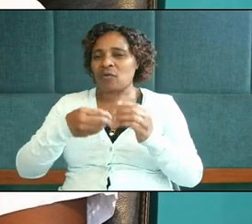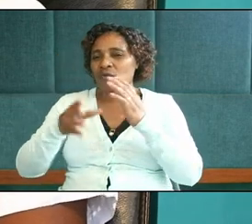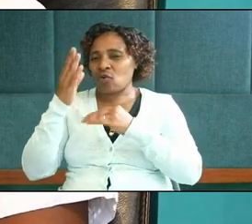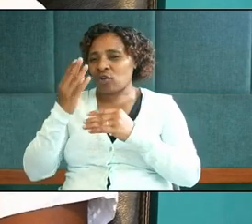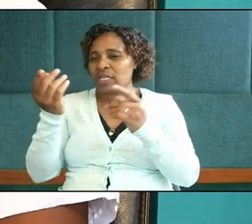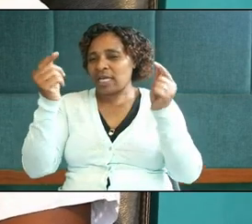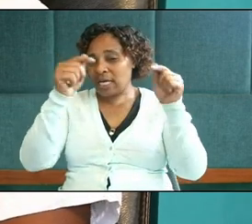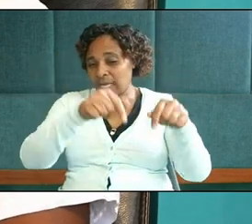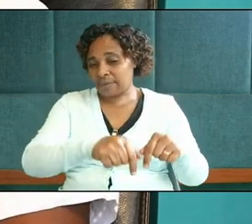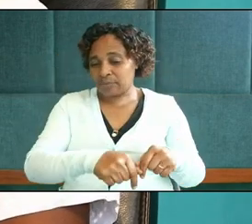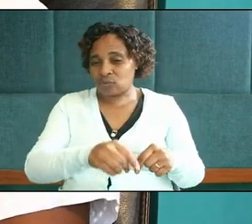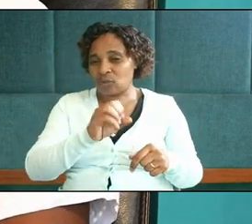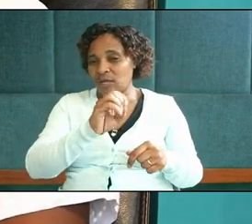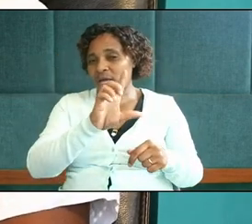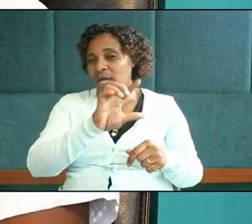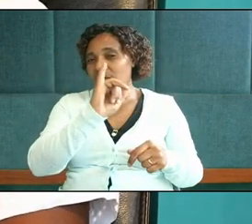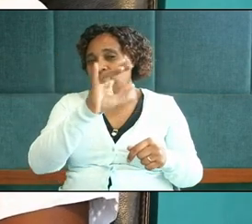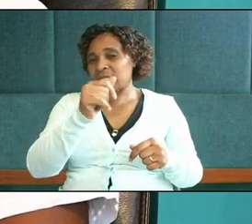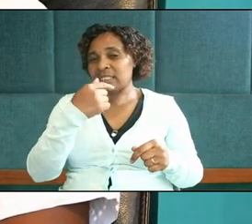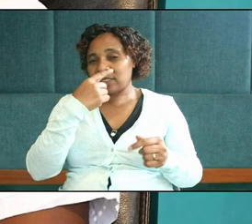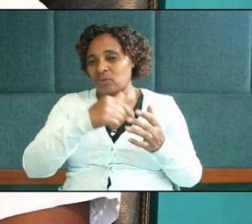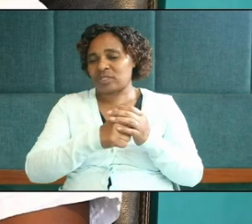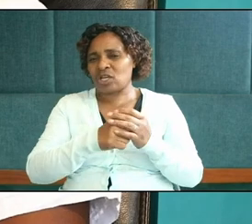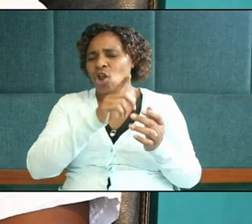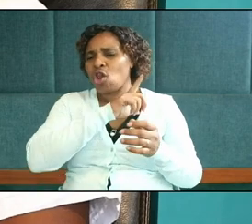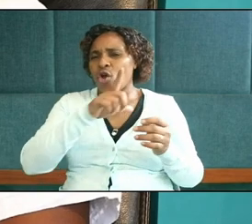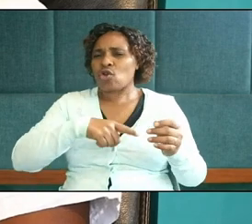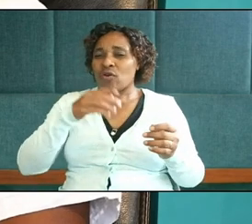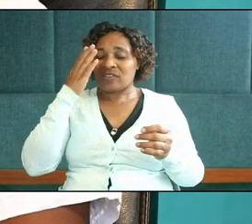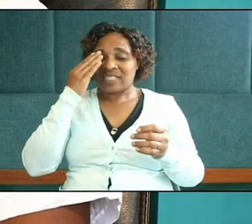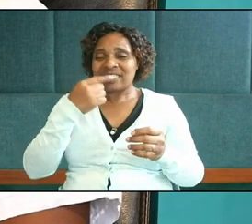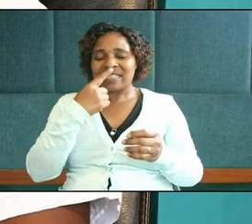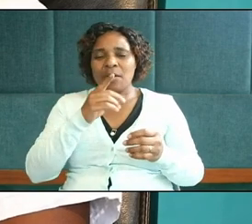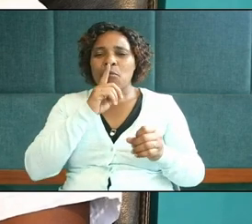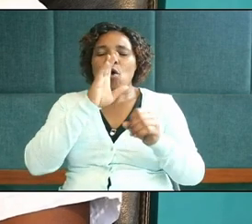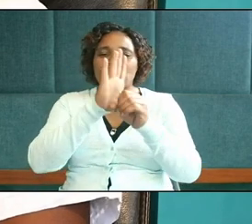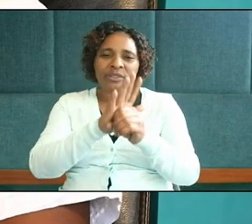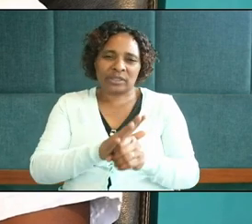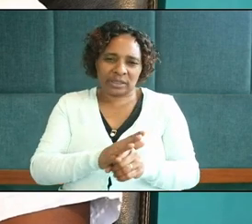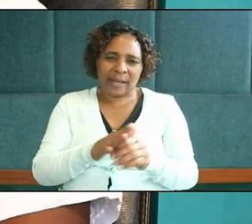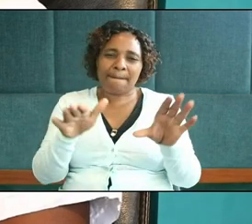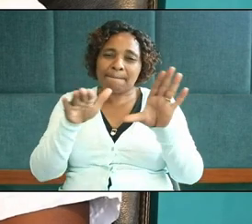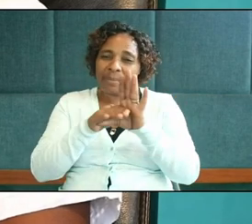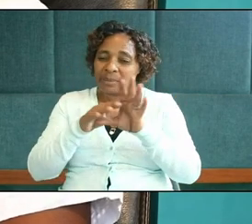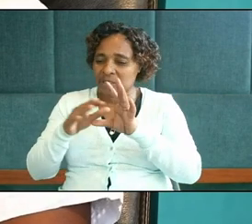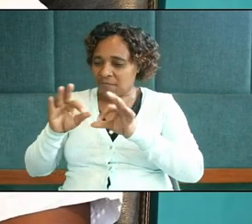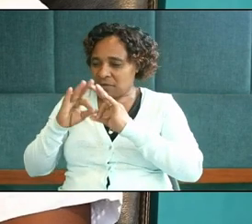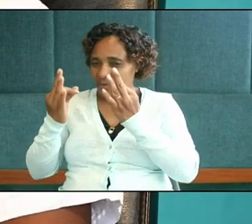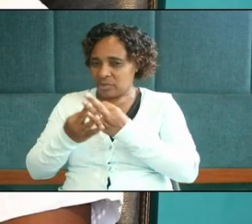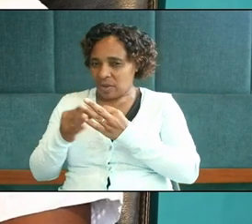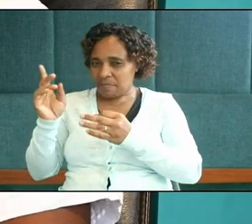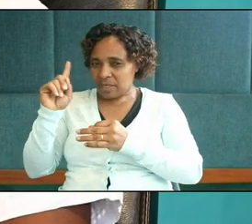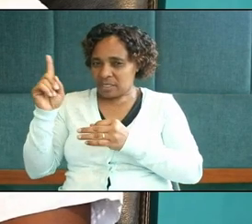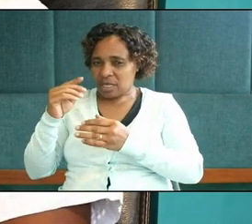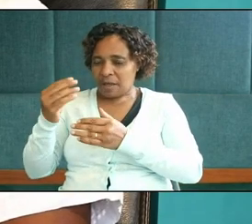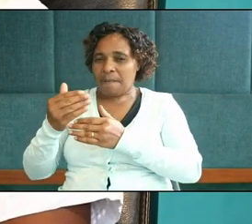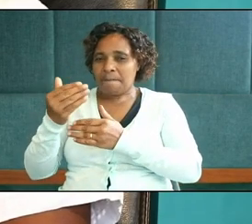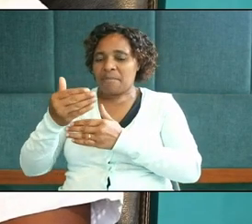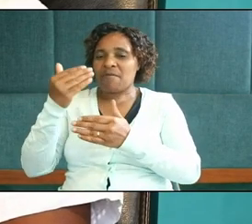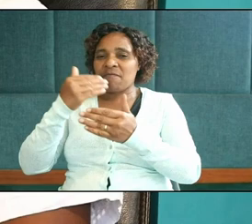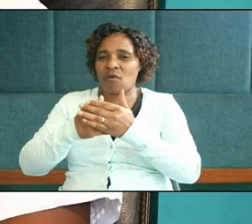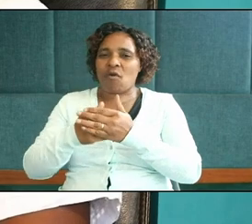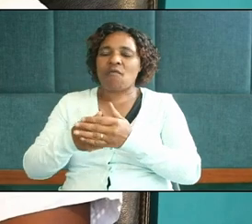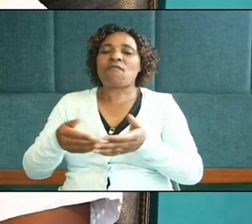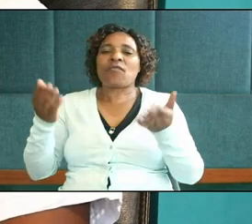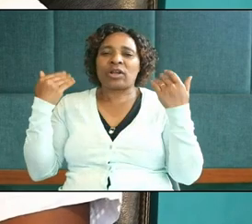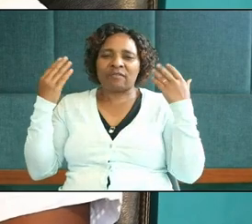him, therefore the Lord God of Israel declares, I promised that the members of your family would minister before me